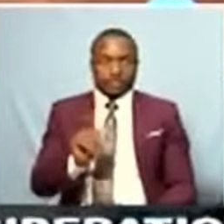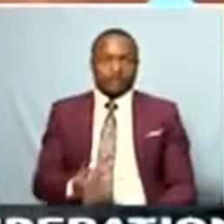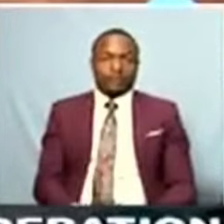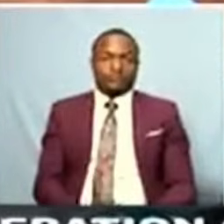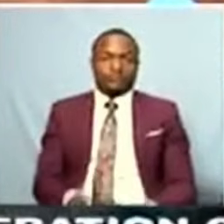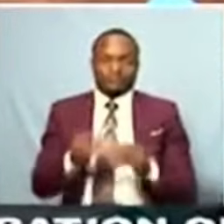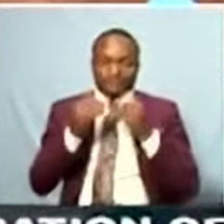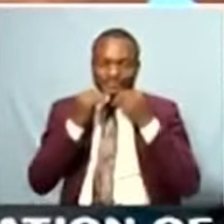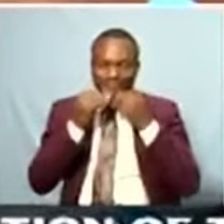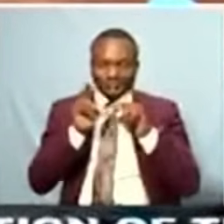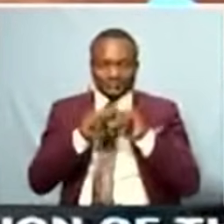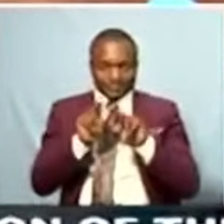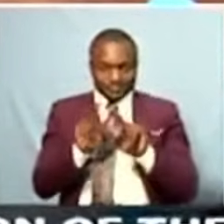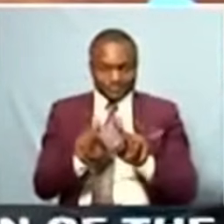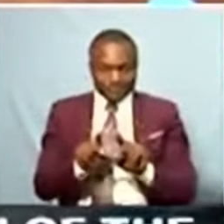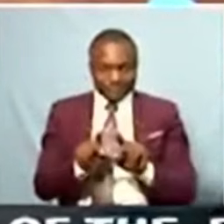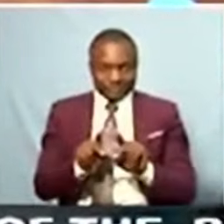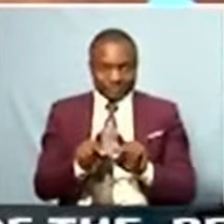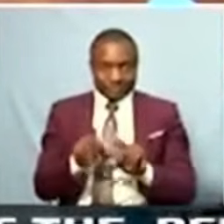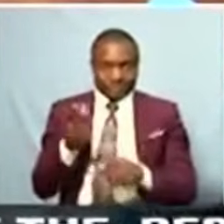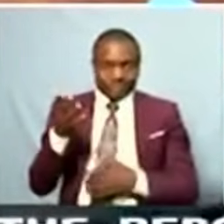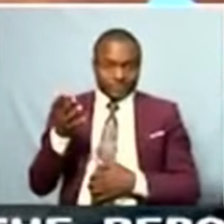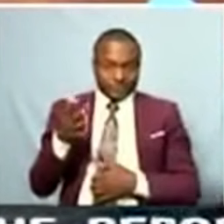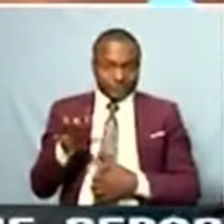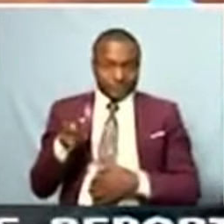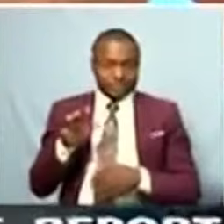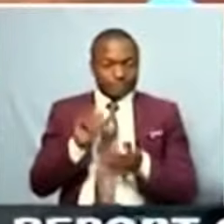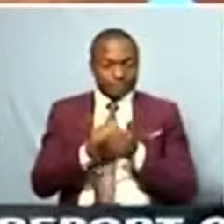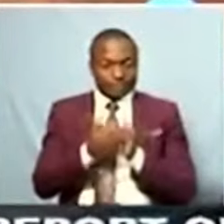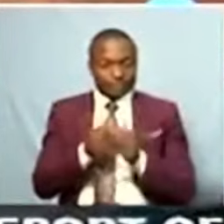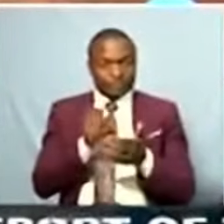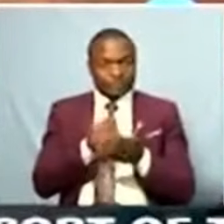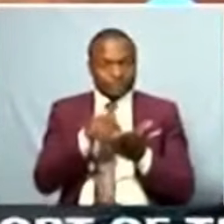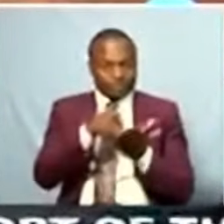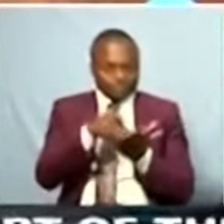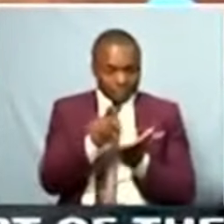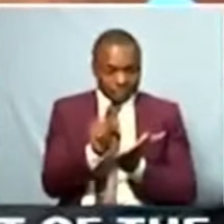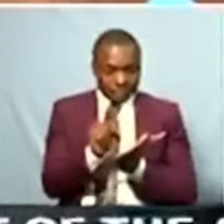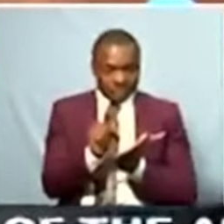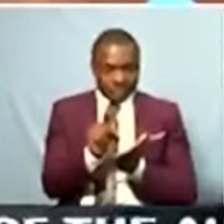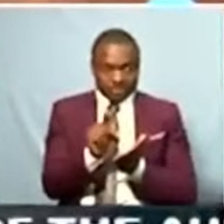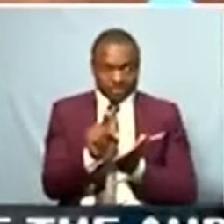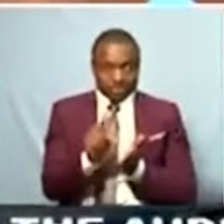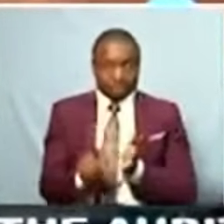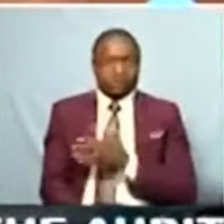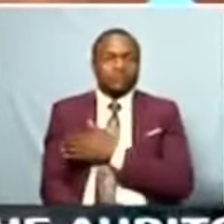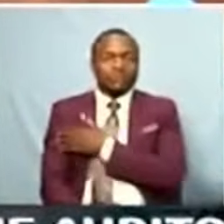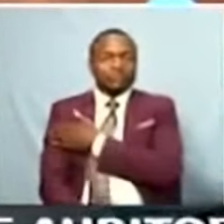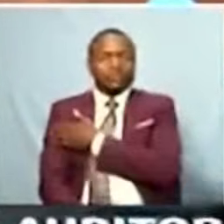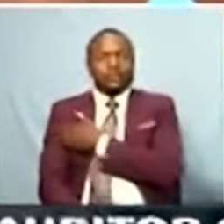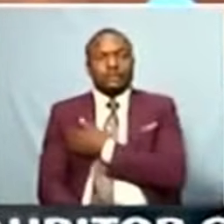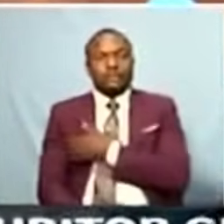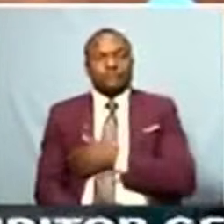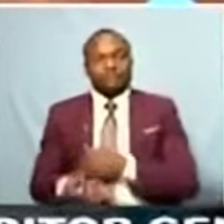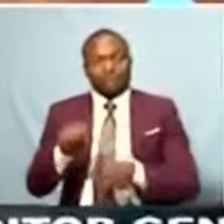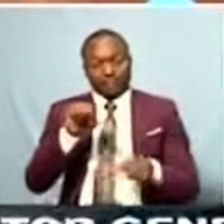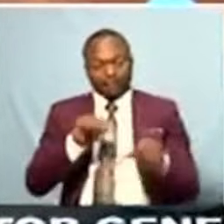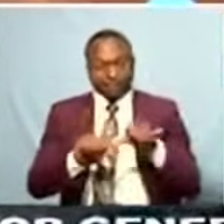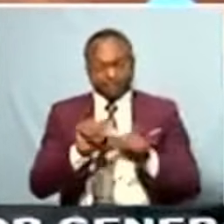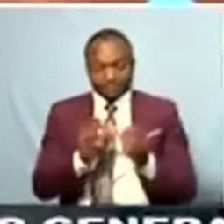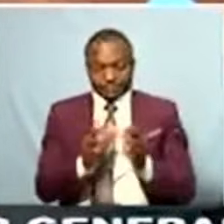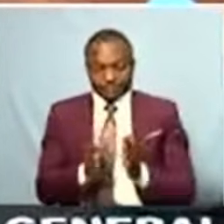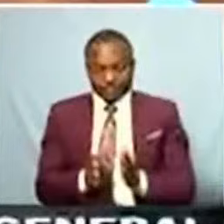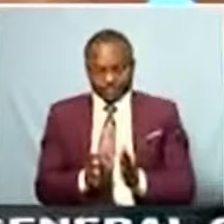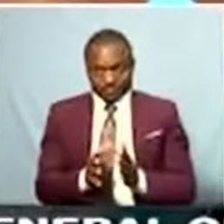Thank you very much, Chairperson. I think the nature of the query here is, paying, which I think the auditors are being a